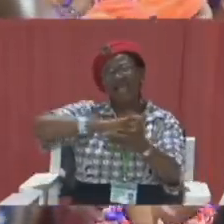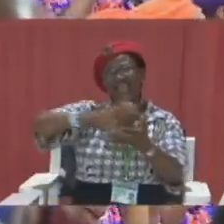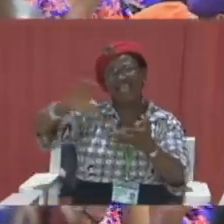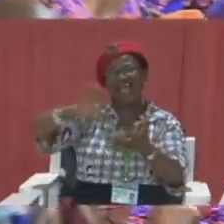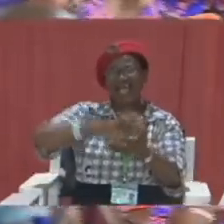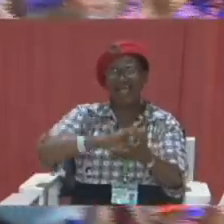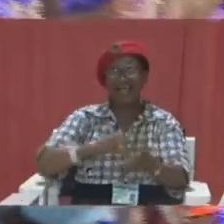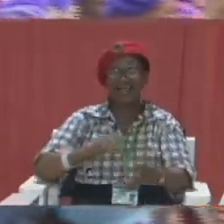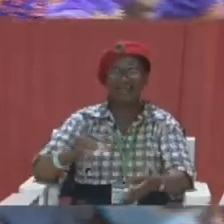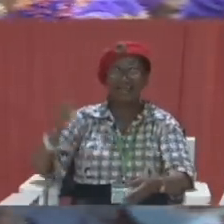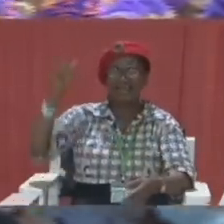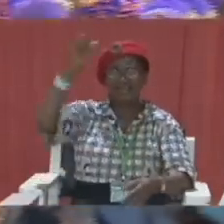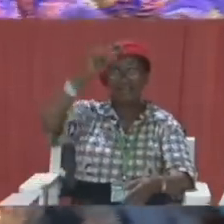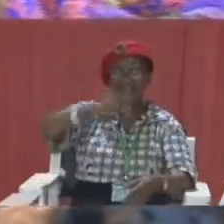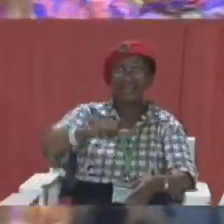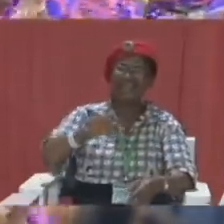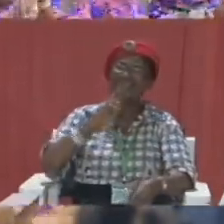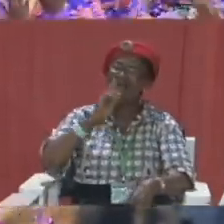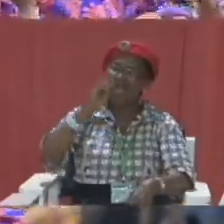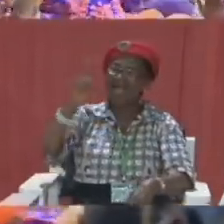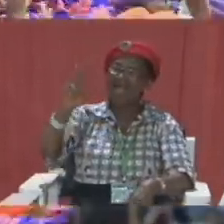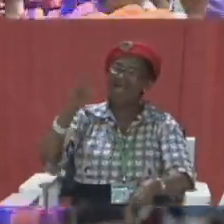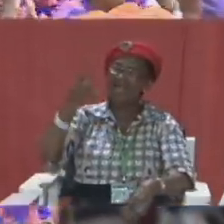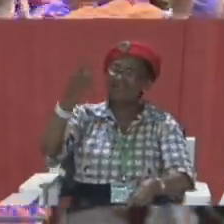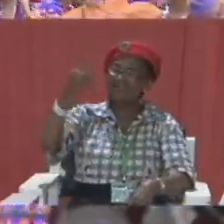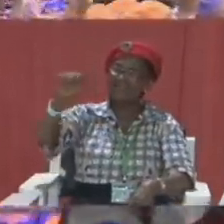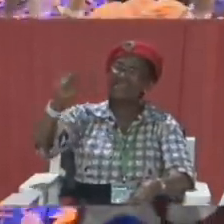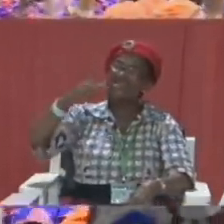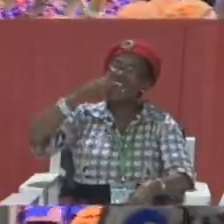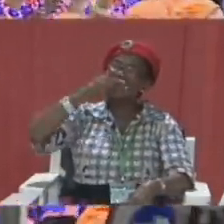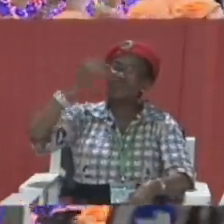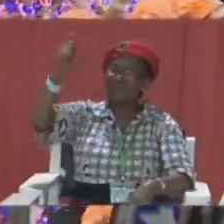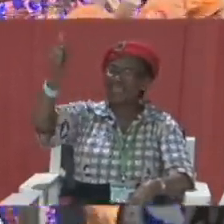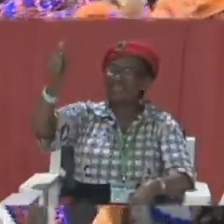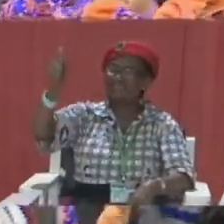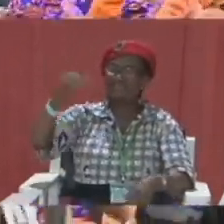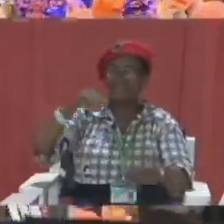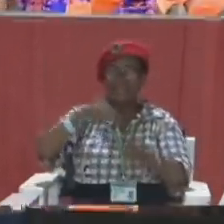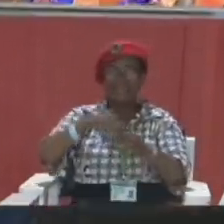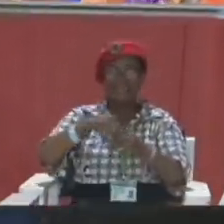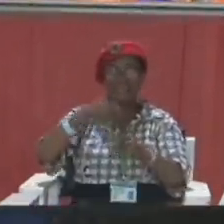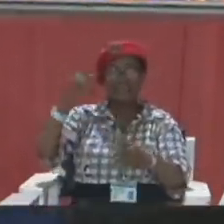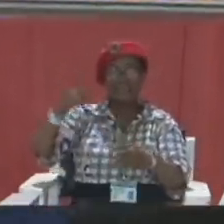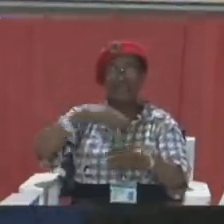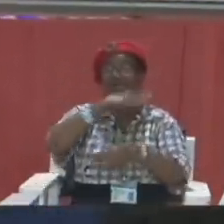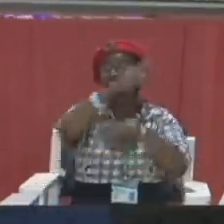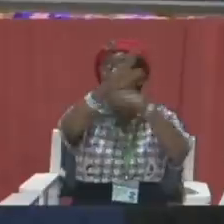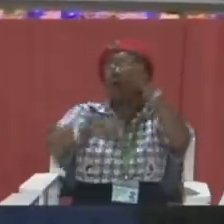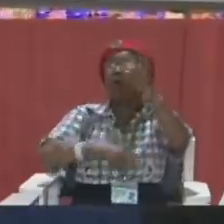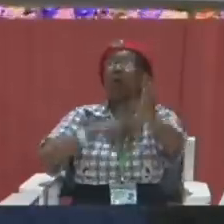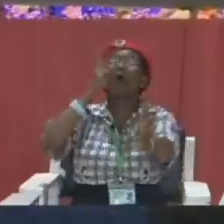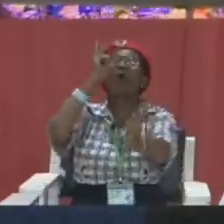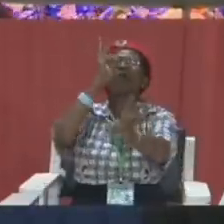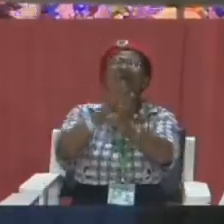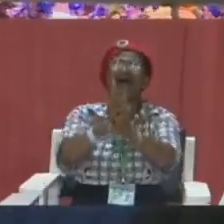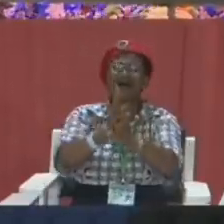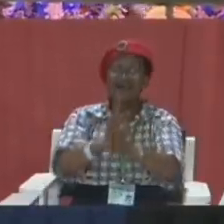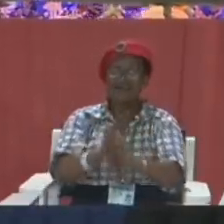They are the best. I want to tell you. In the whole world, there's no other choir like this.